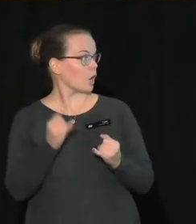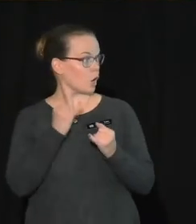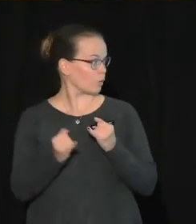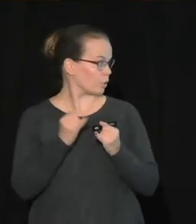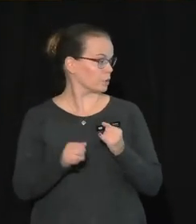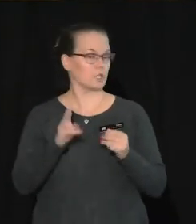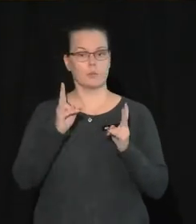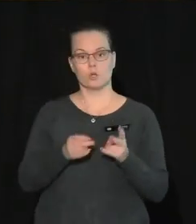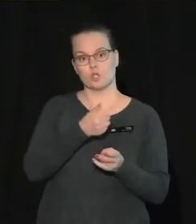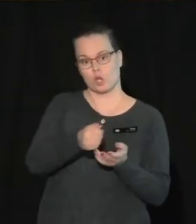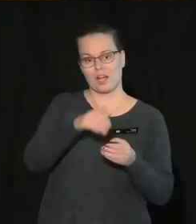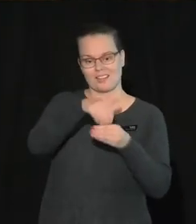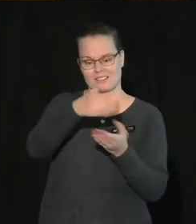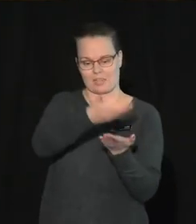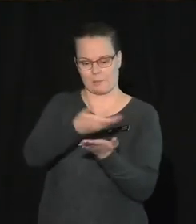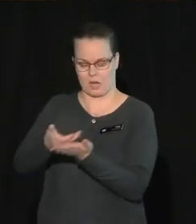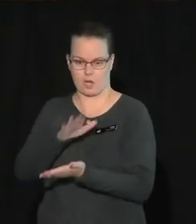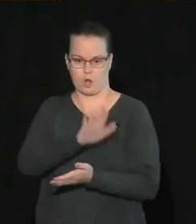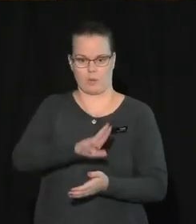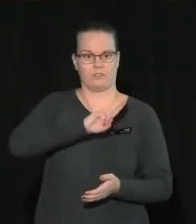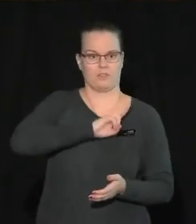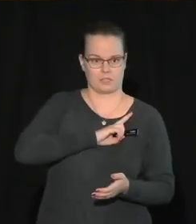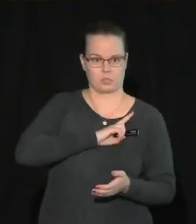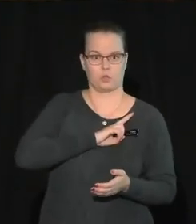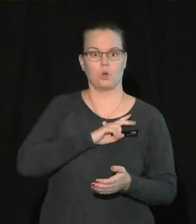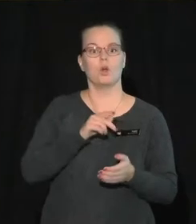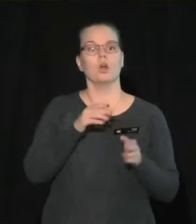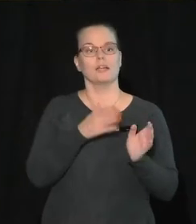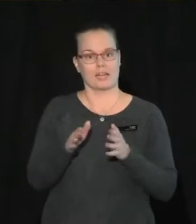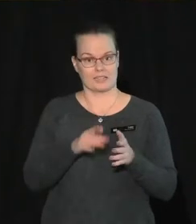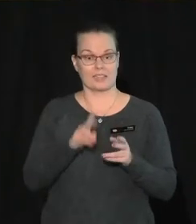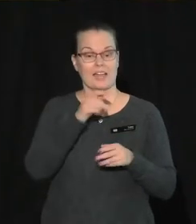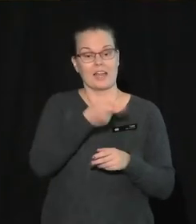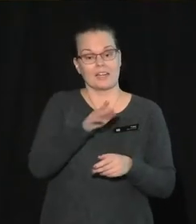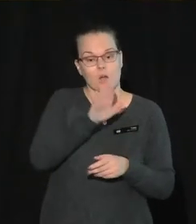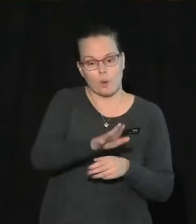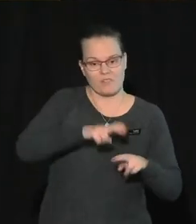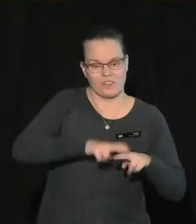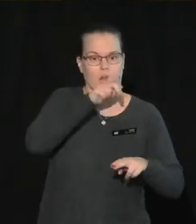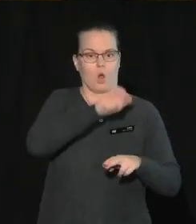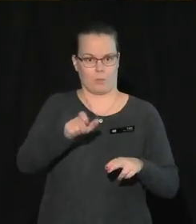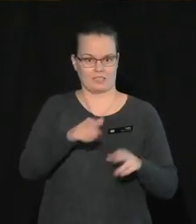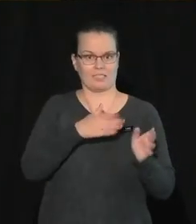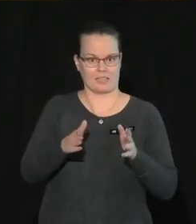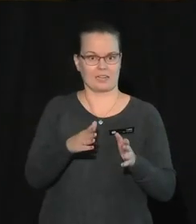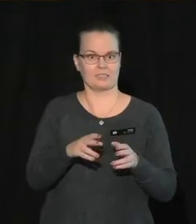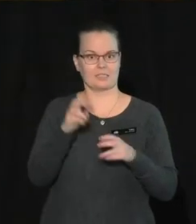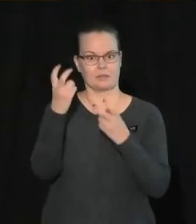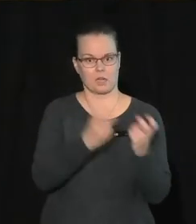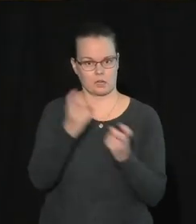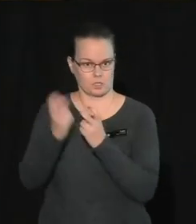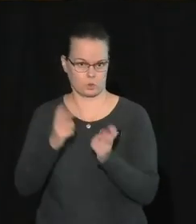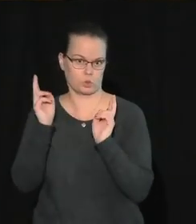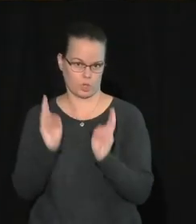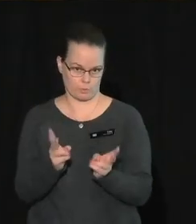obligations for the member states to ensure that there is an authority that is also going to check the compliance of